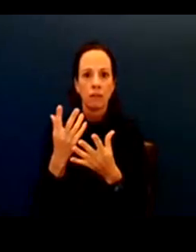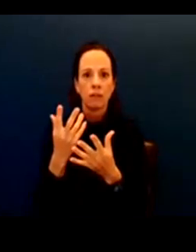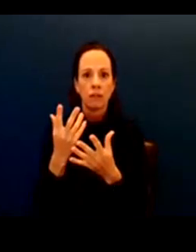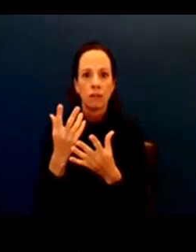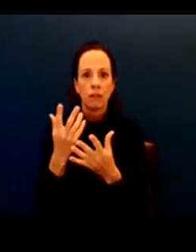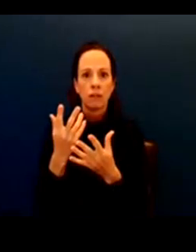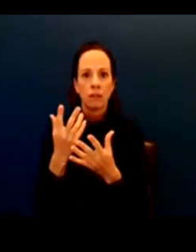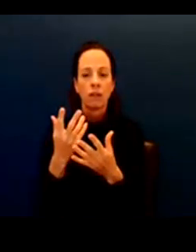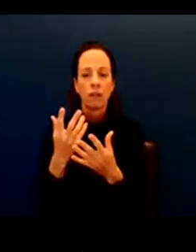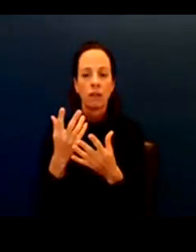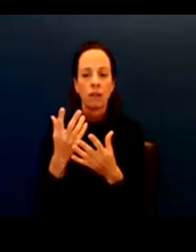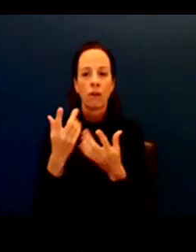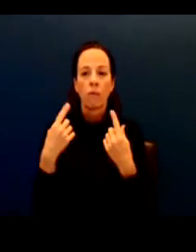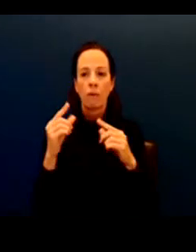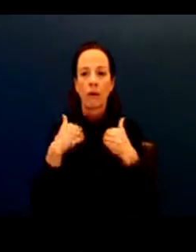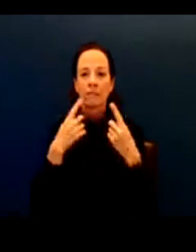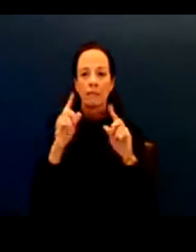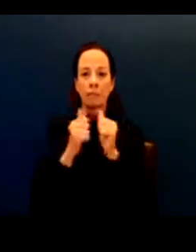measures.